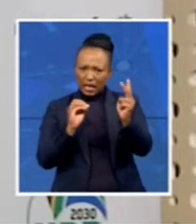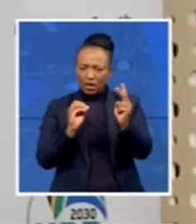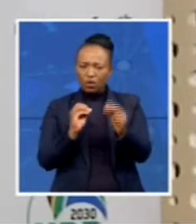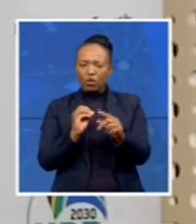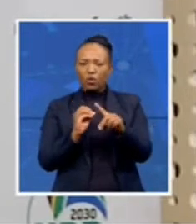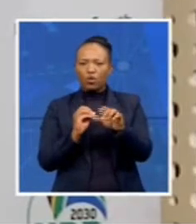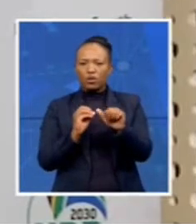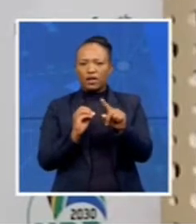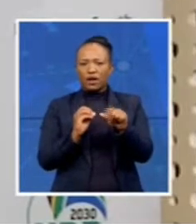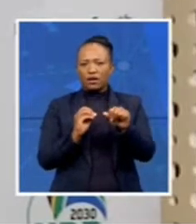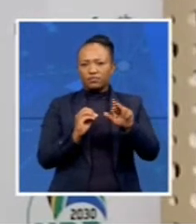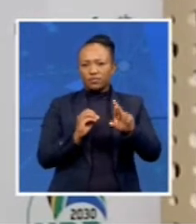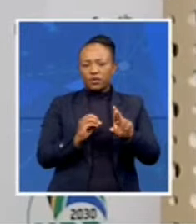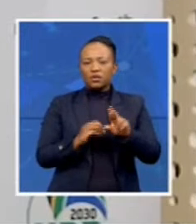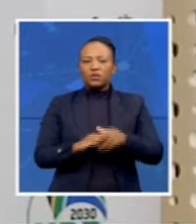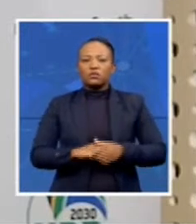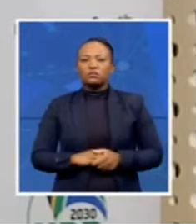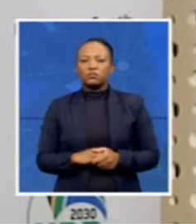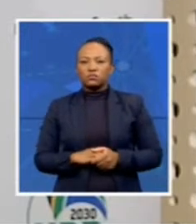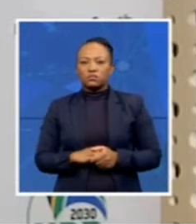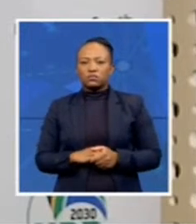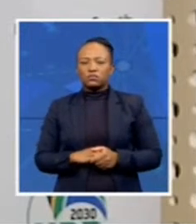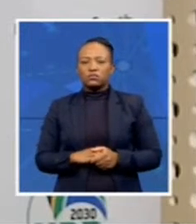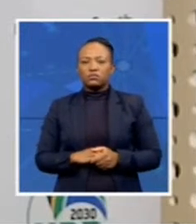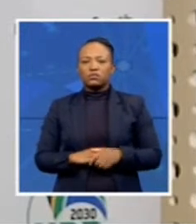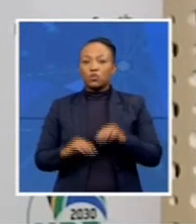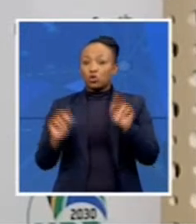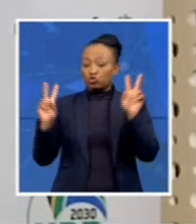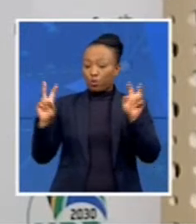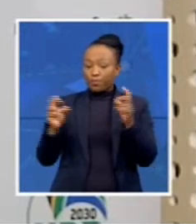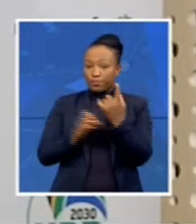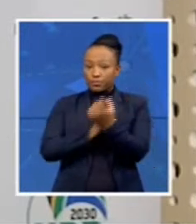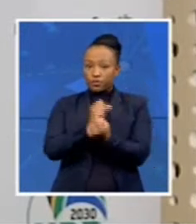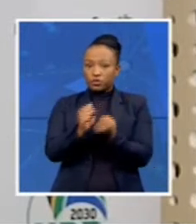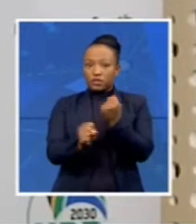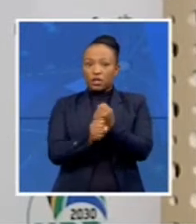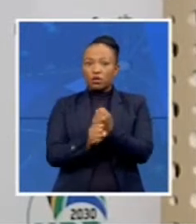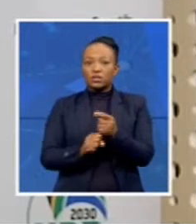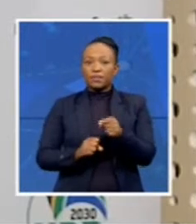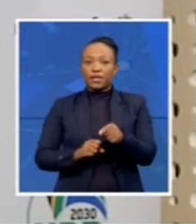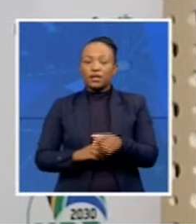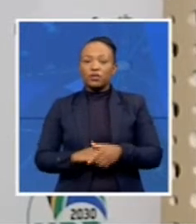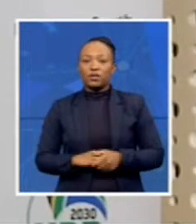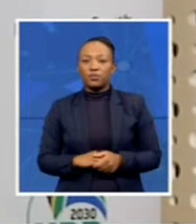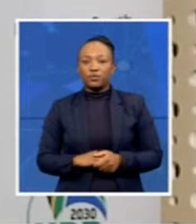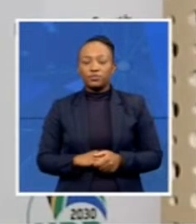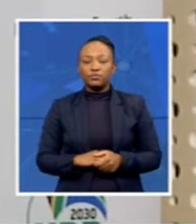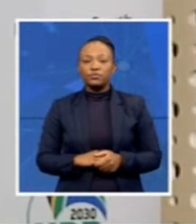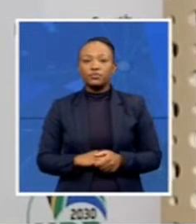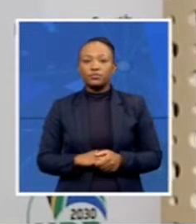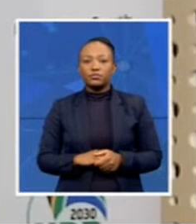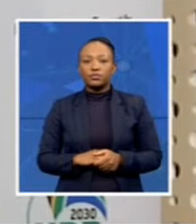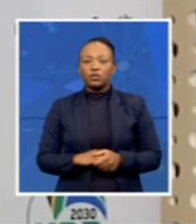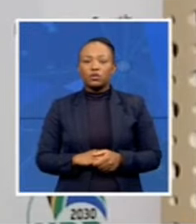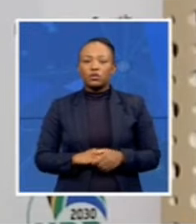This year's topic refers to a very important subject of water resource management,